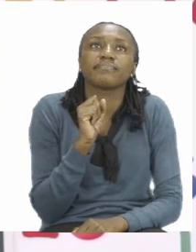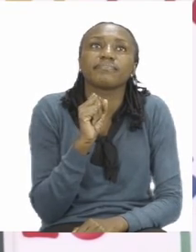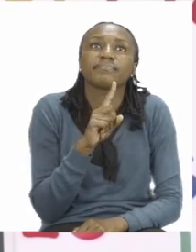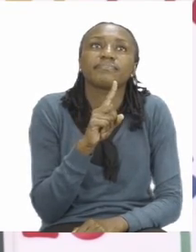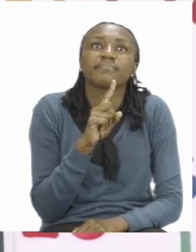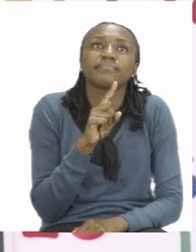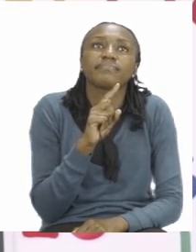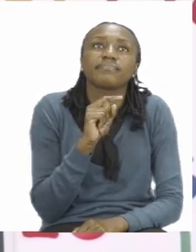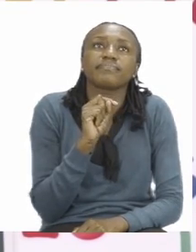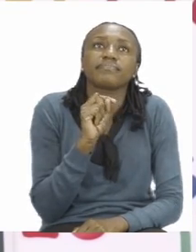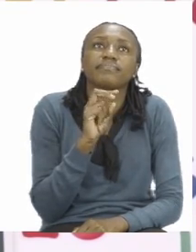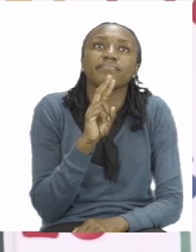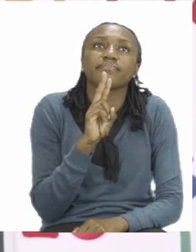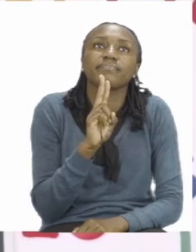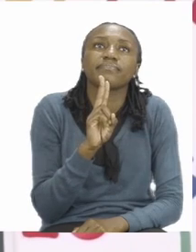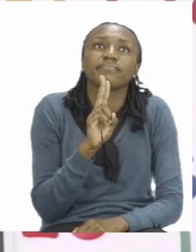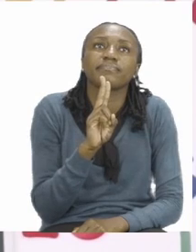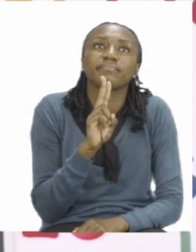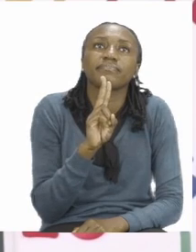1,